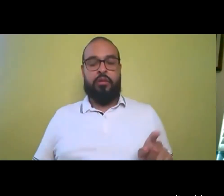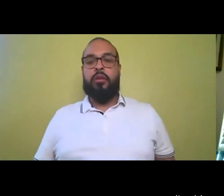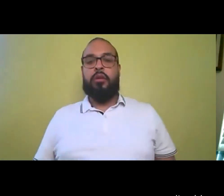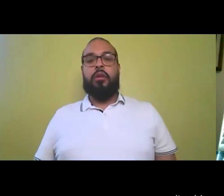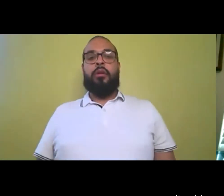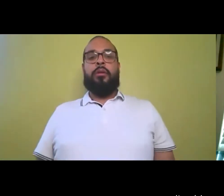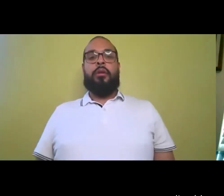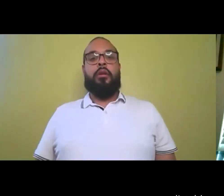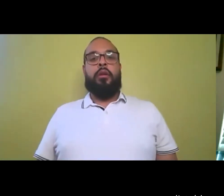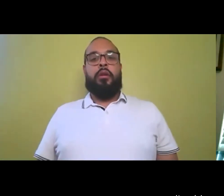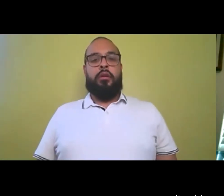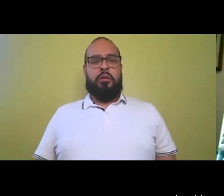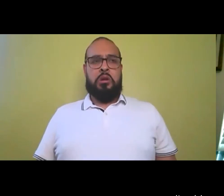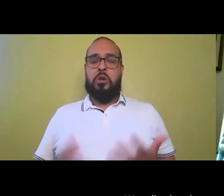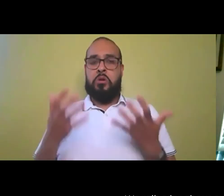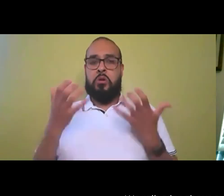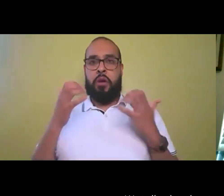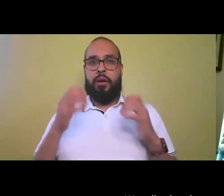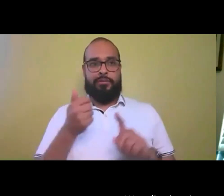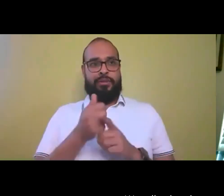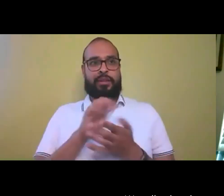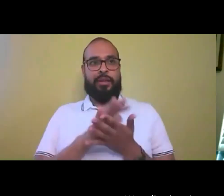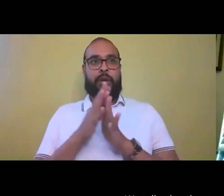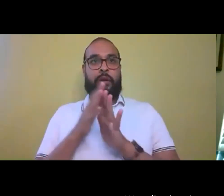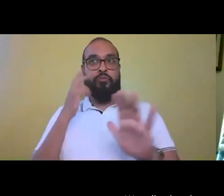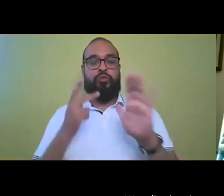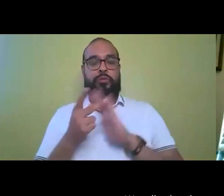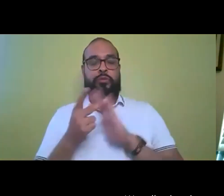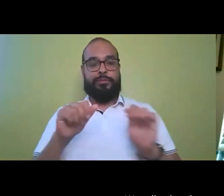as predictable and as expected. We talk a lot about